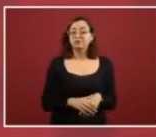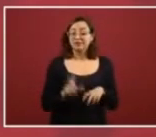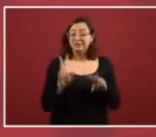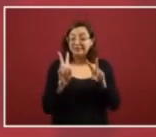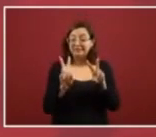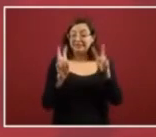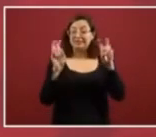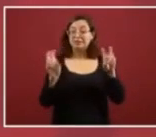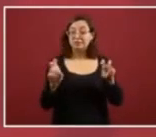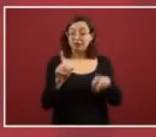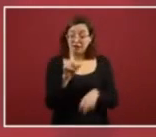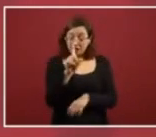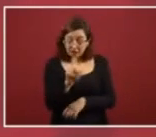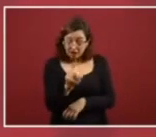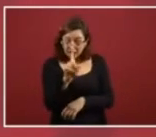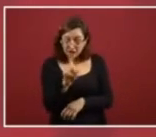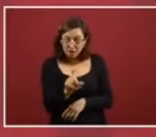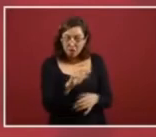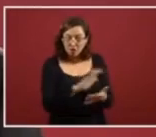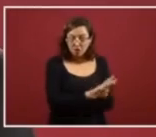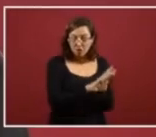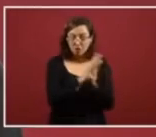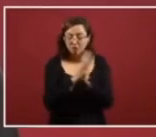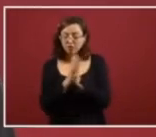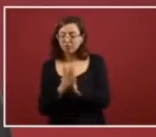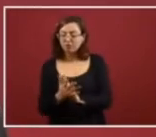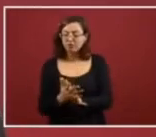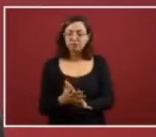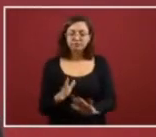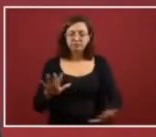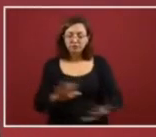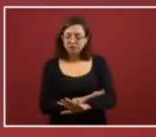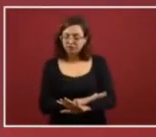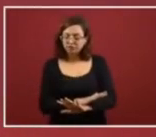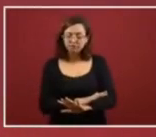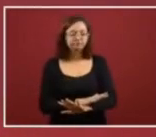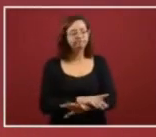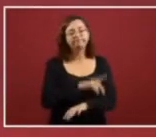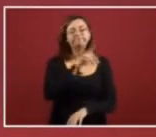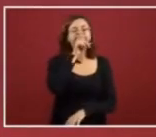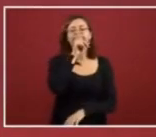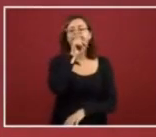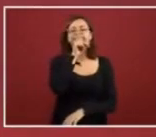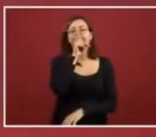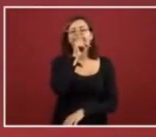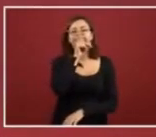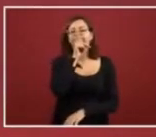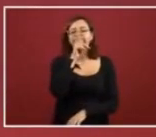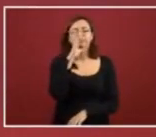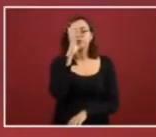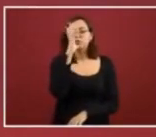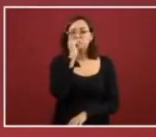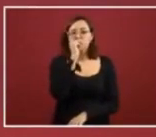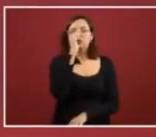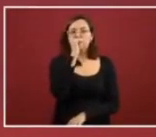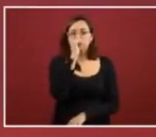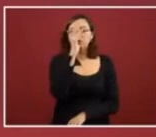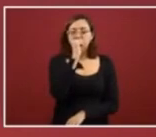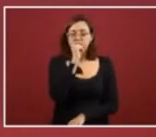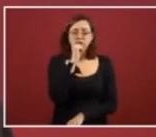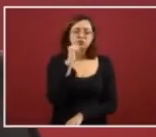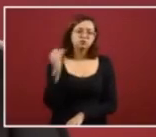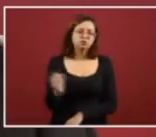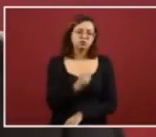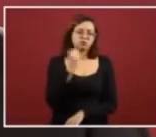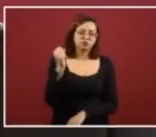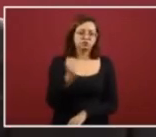they could not modificar modify la constitución, the constitution y la